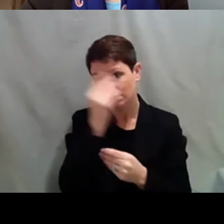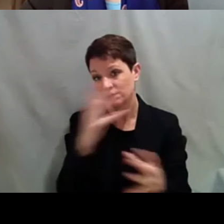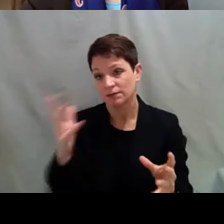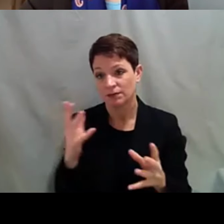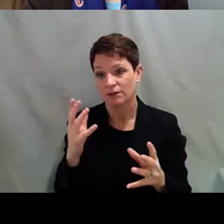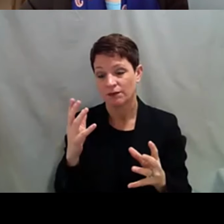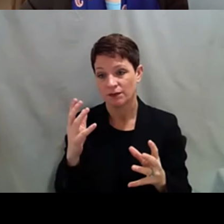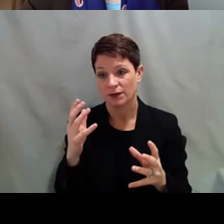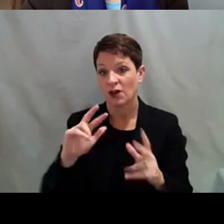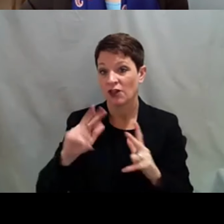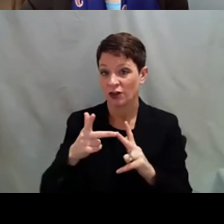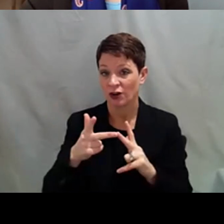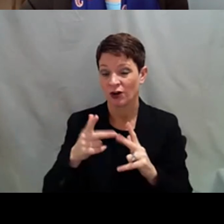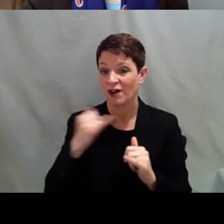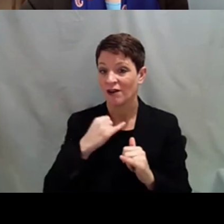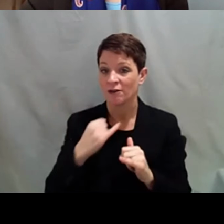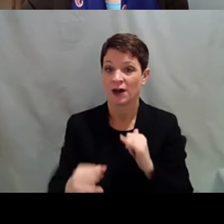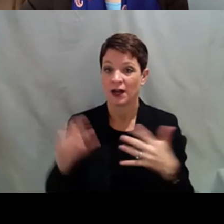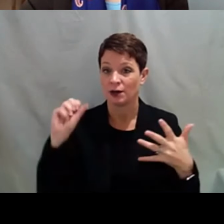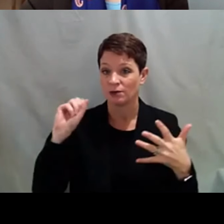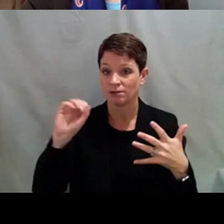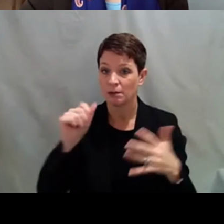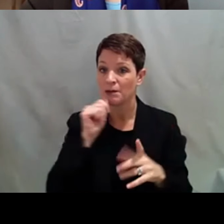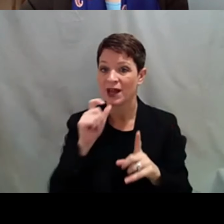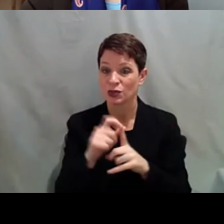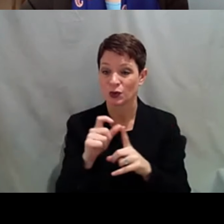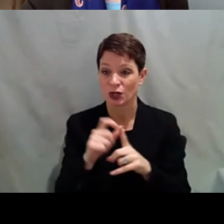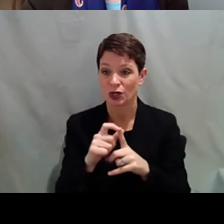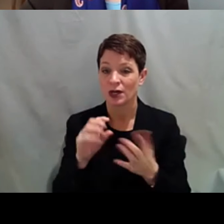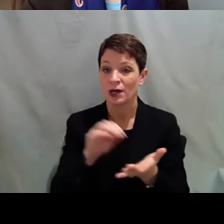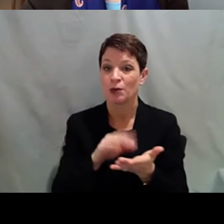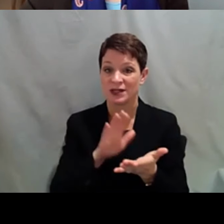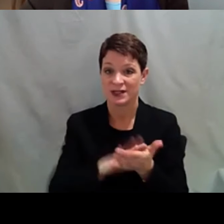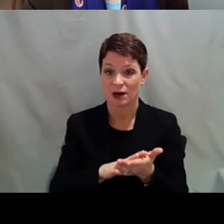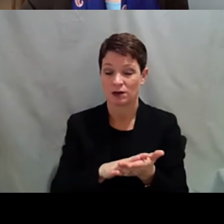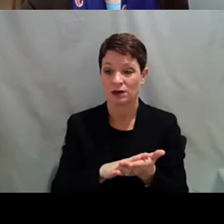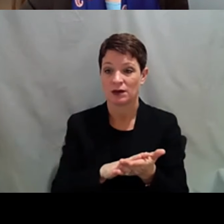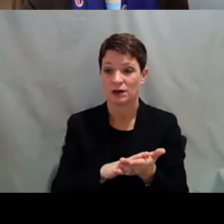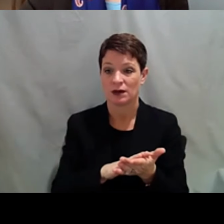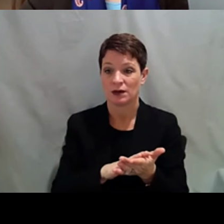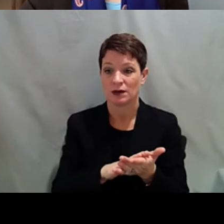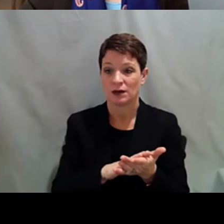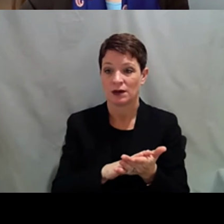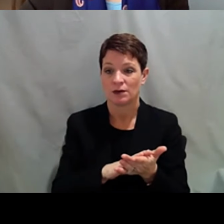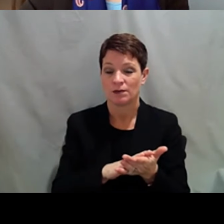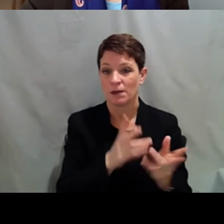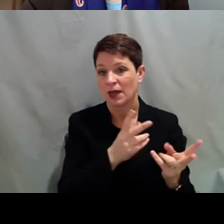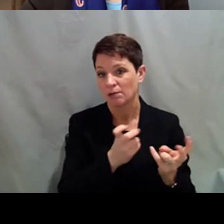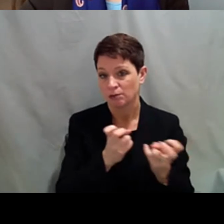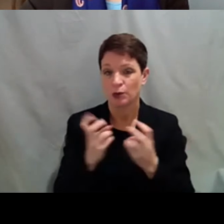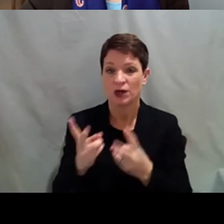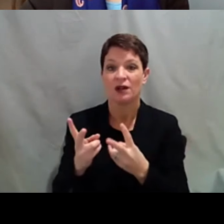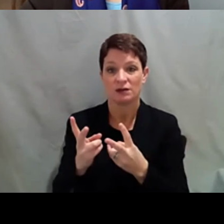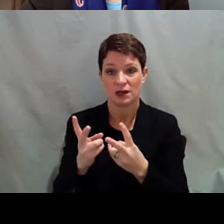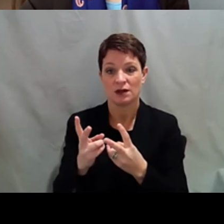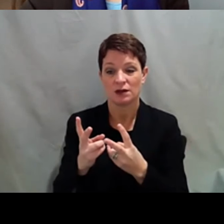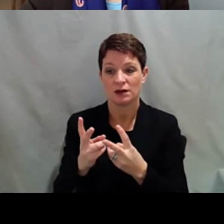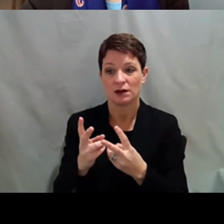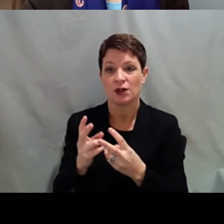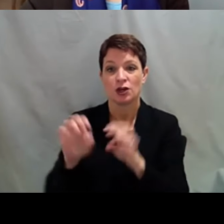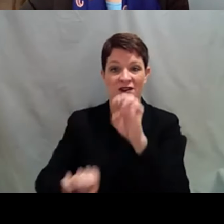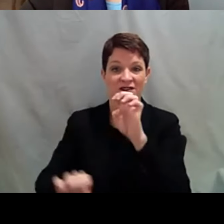the third and final password. Please write down this password and enter the passwords on your